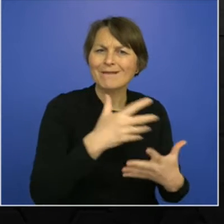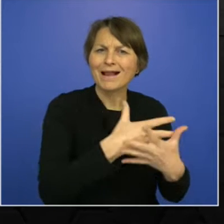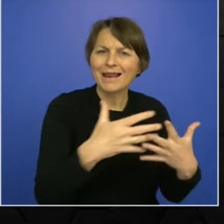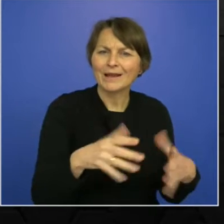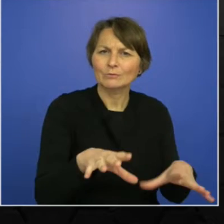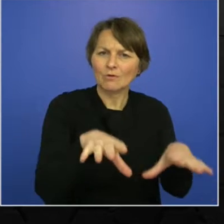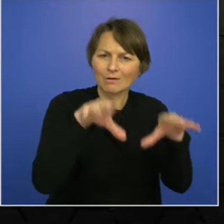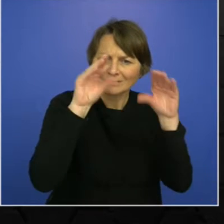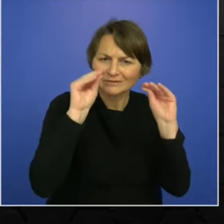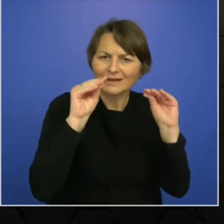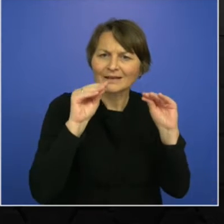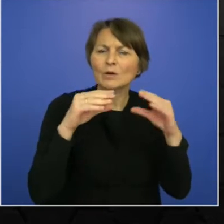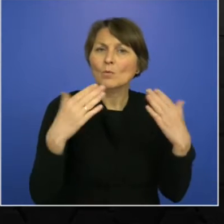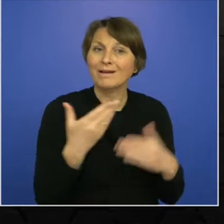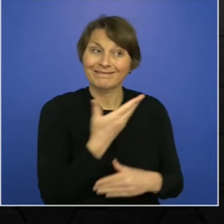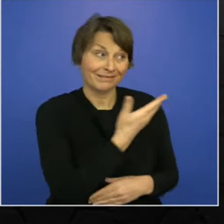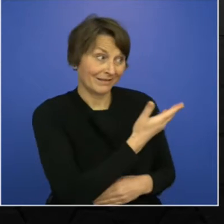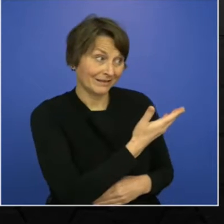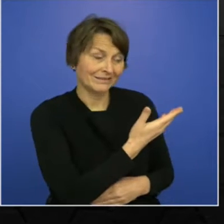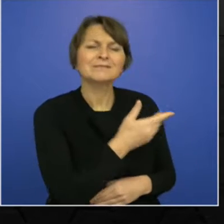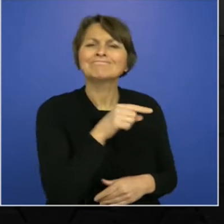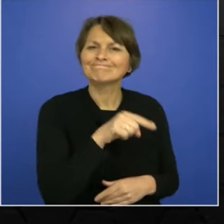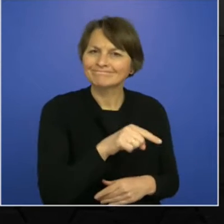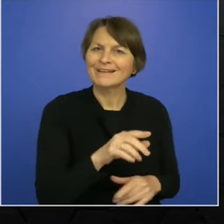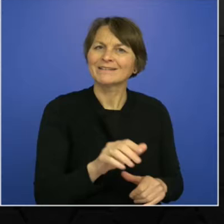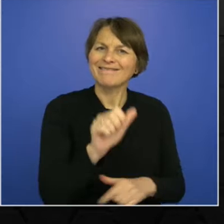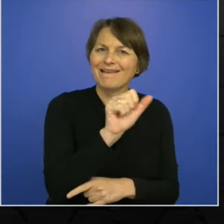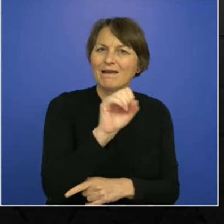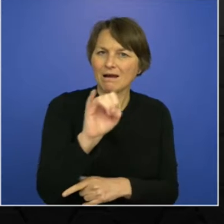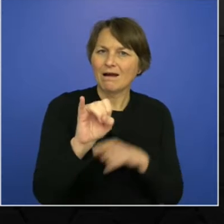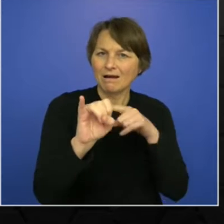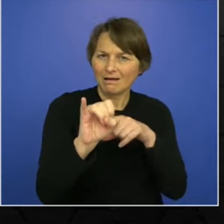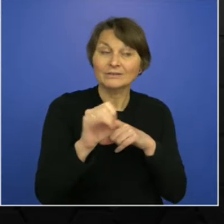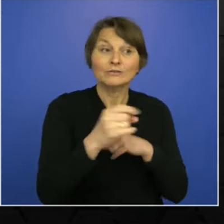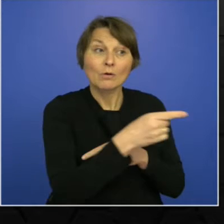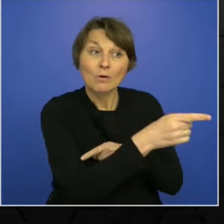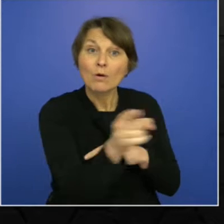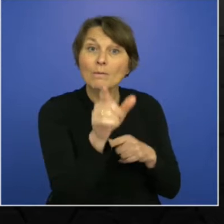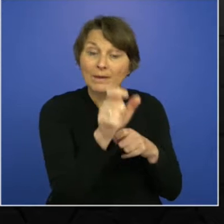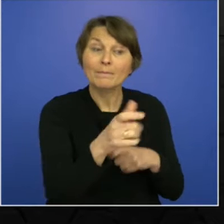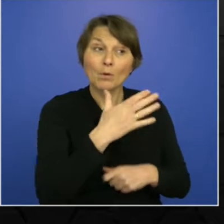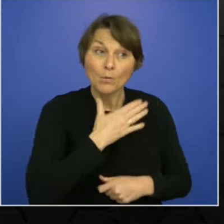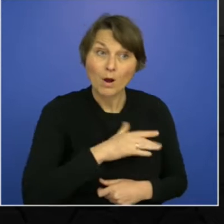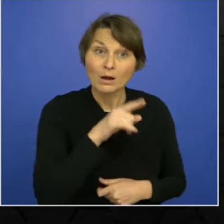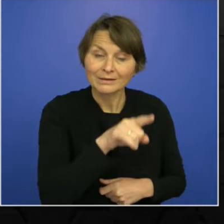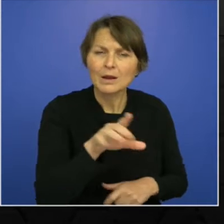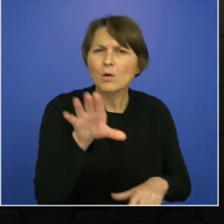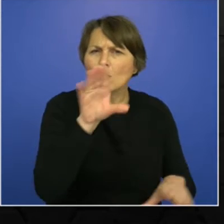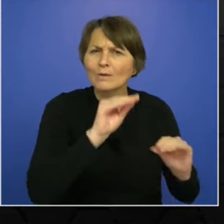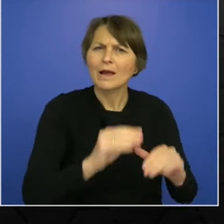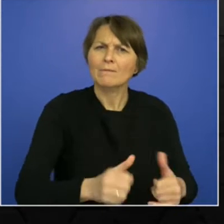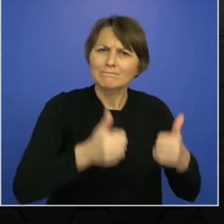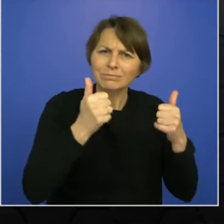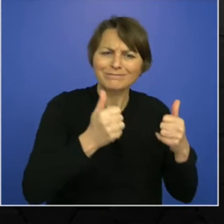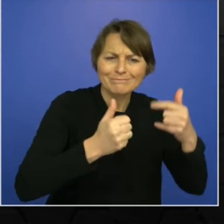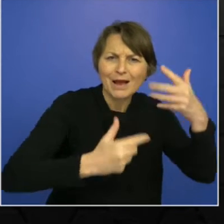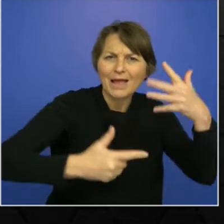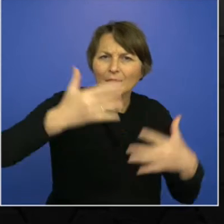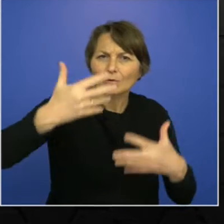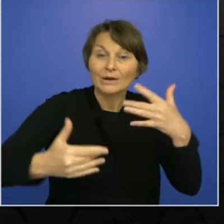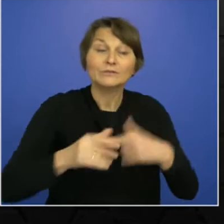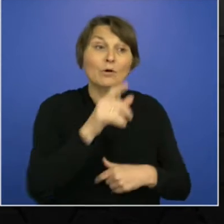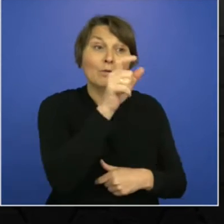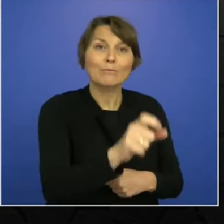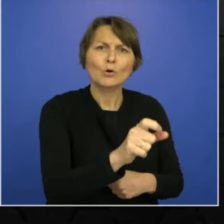an AI service that applies custom machine learning algorithms to a text that a user sends to the bot in order